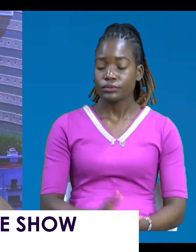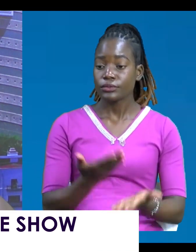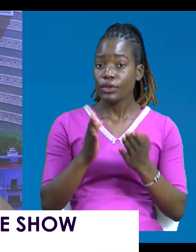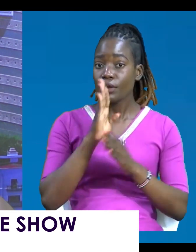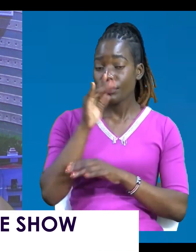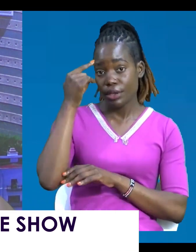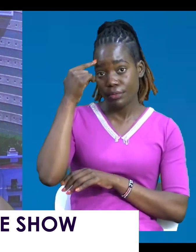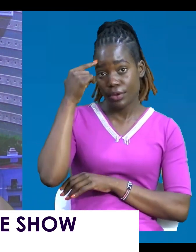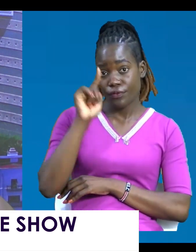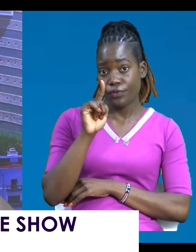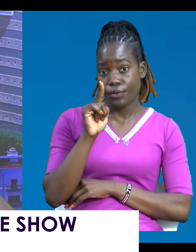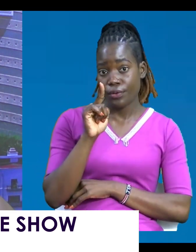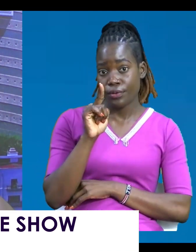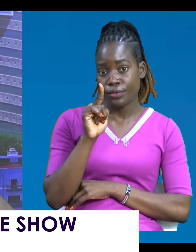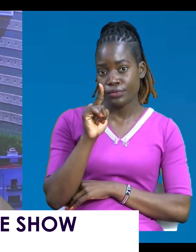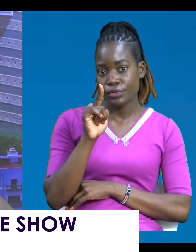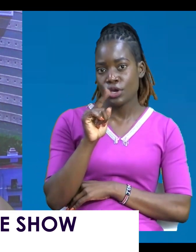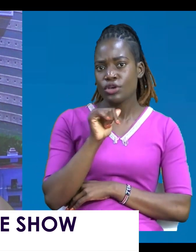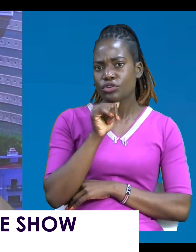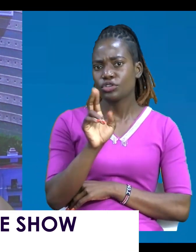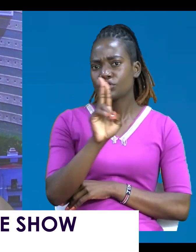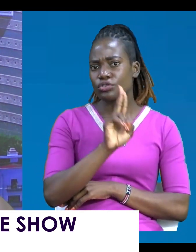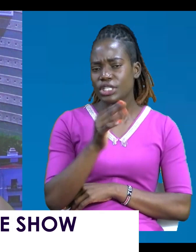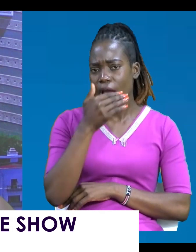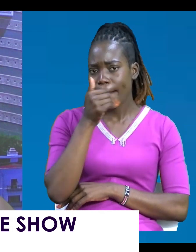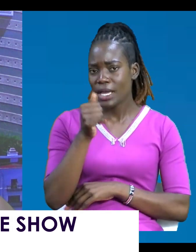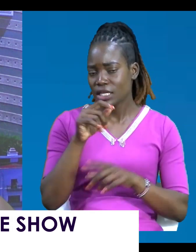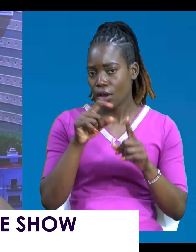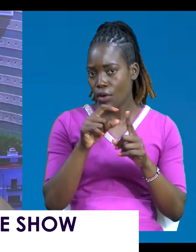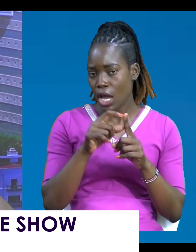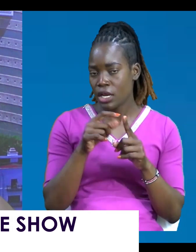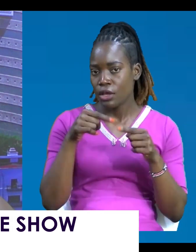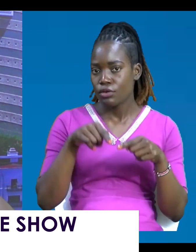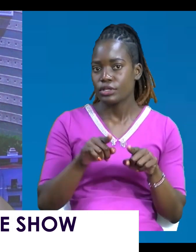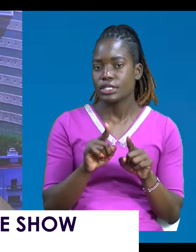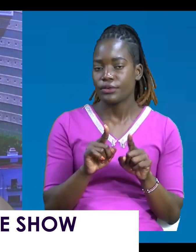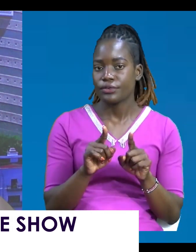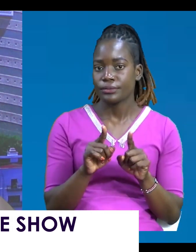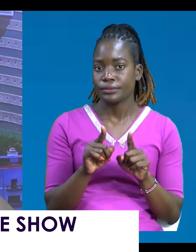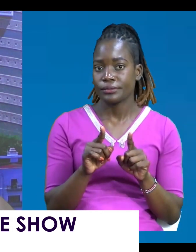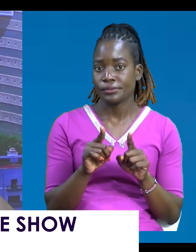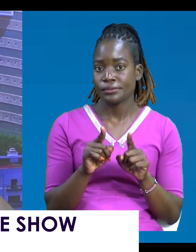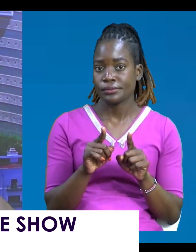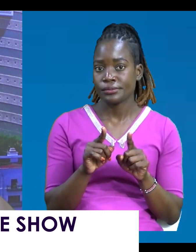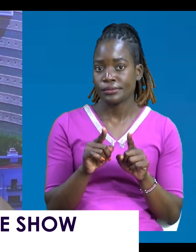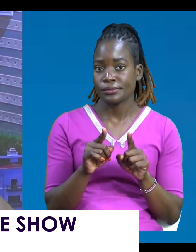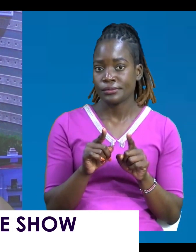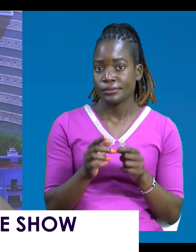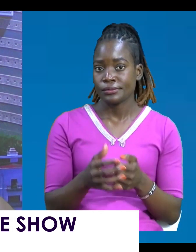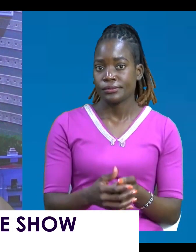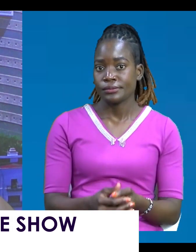Maybe, for lack of better word, you may not be,